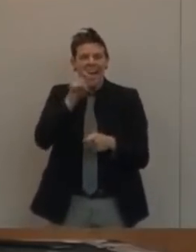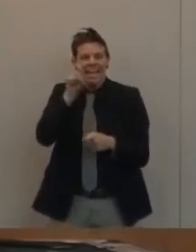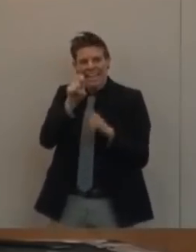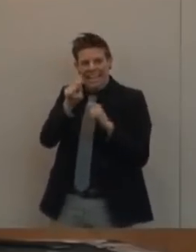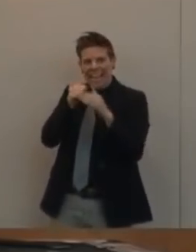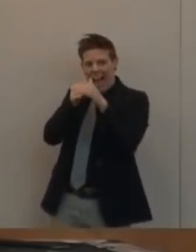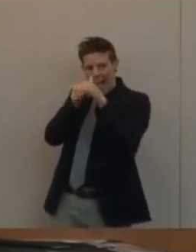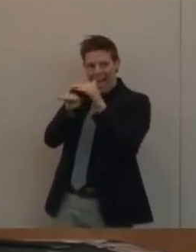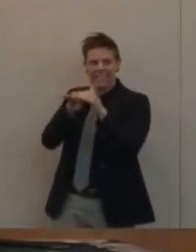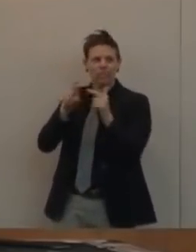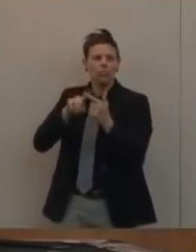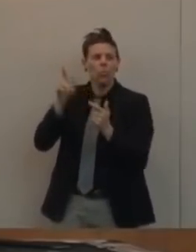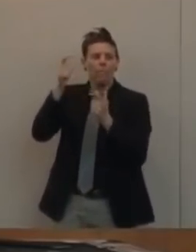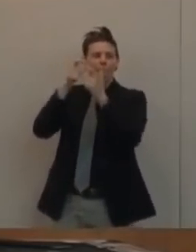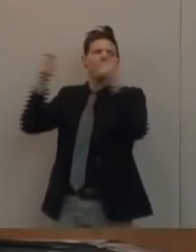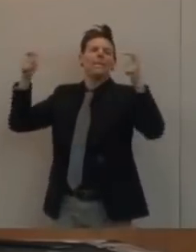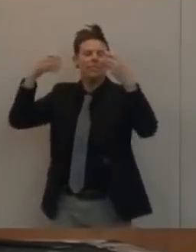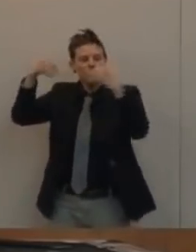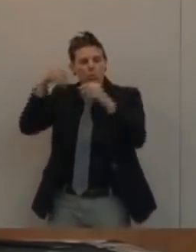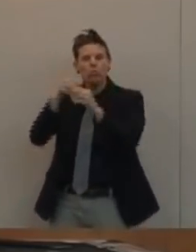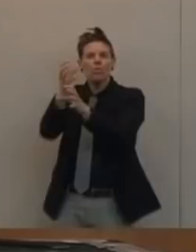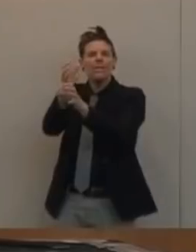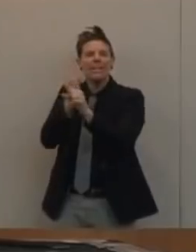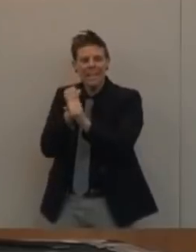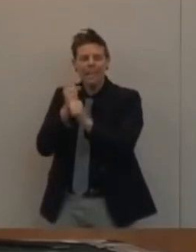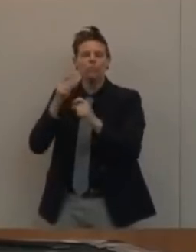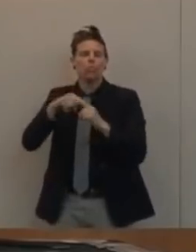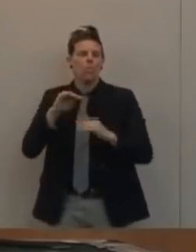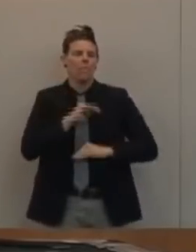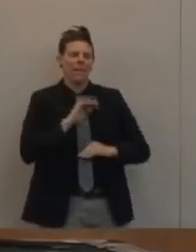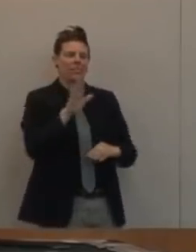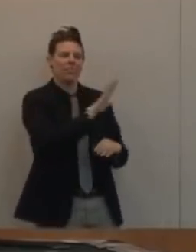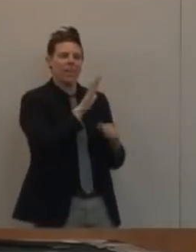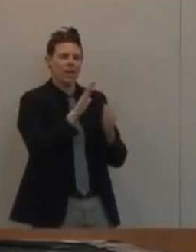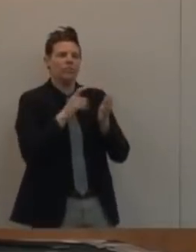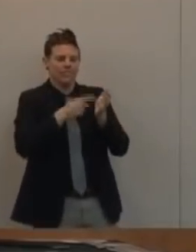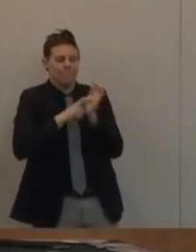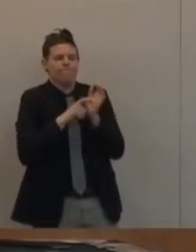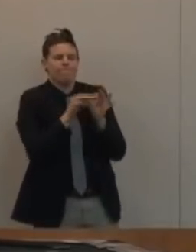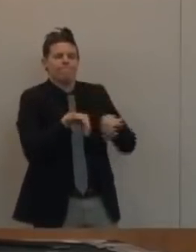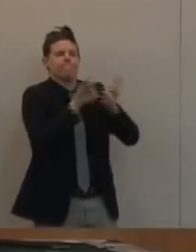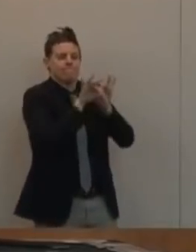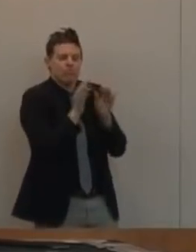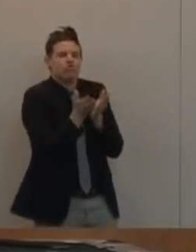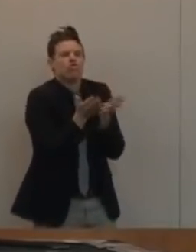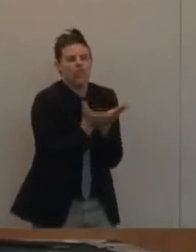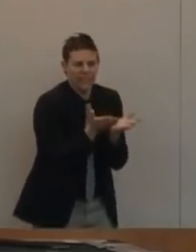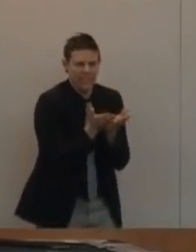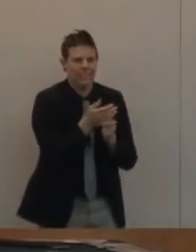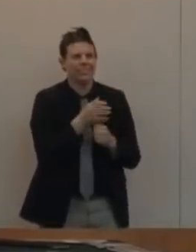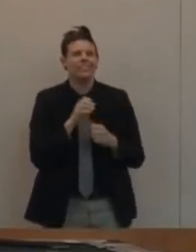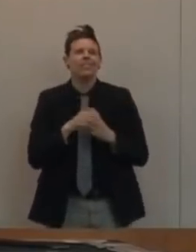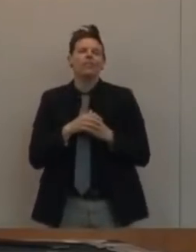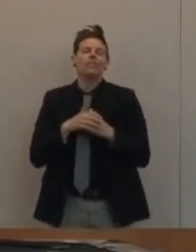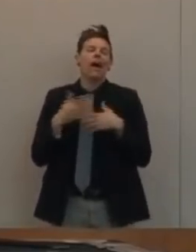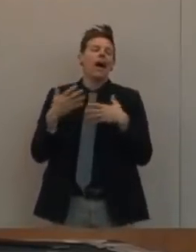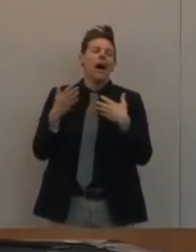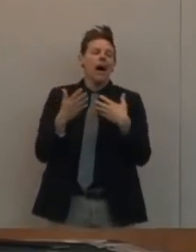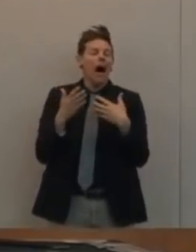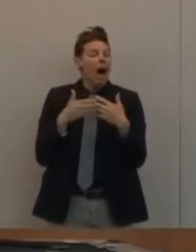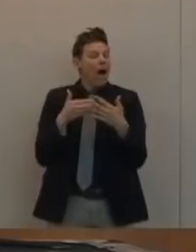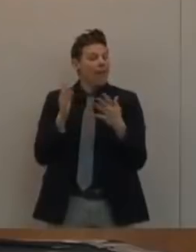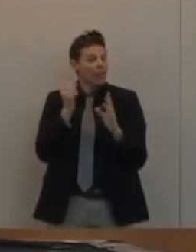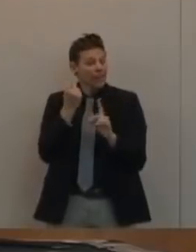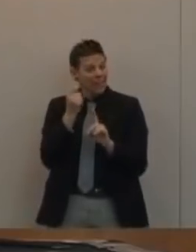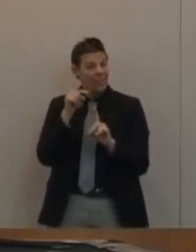to those hardware stores in order to meet those essential services. However, if this metering isn't